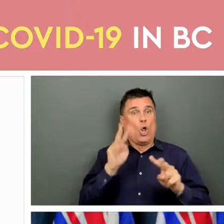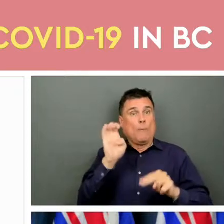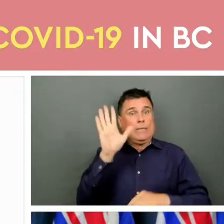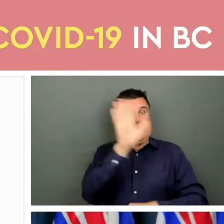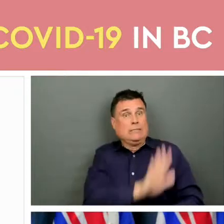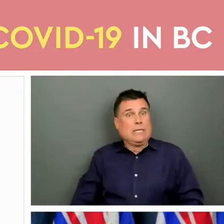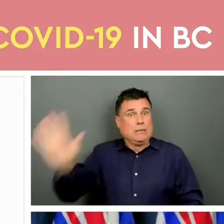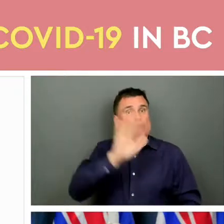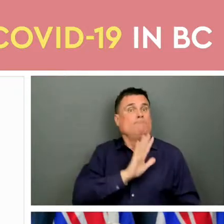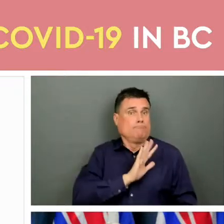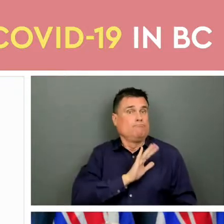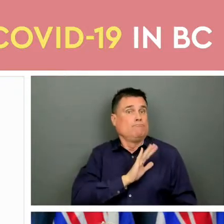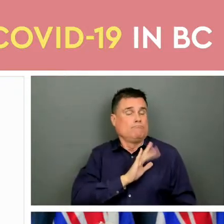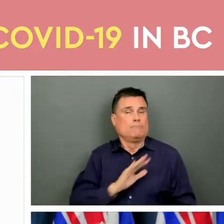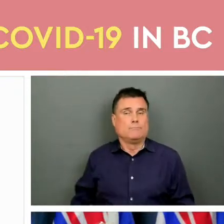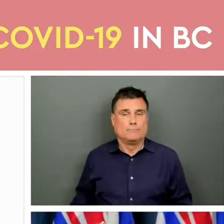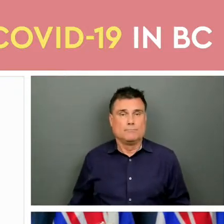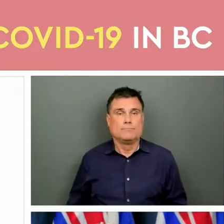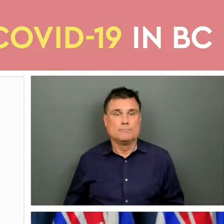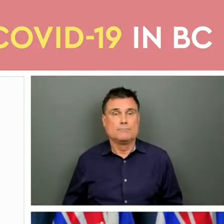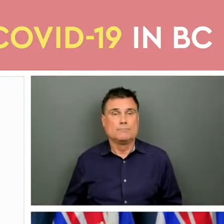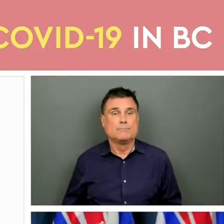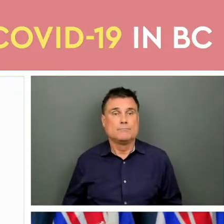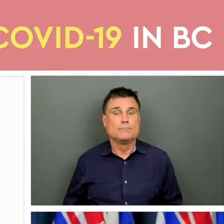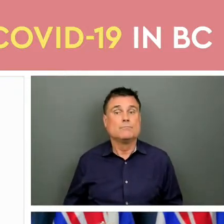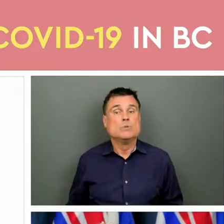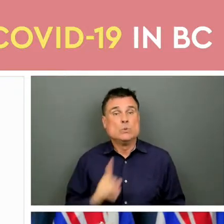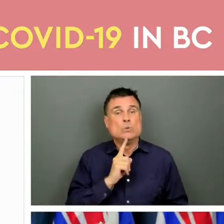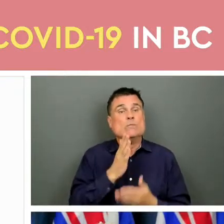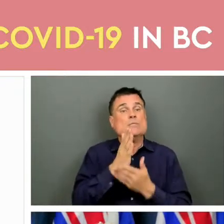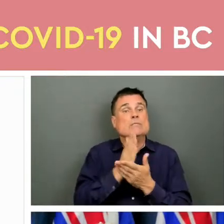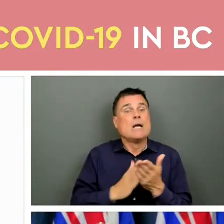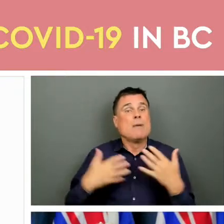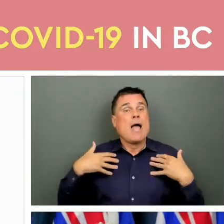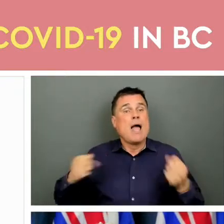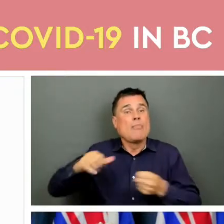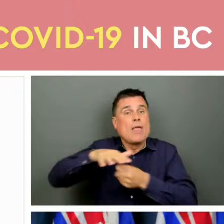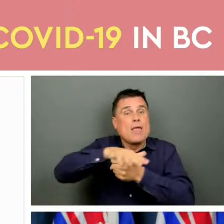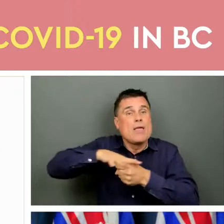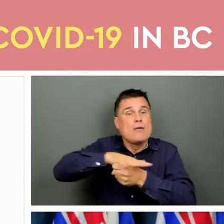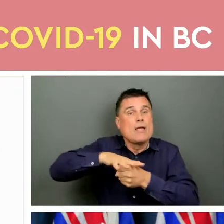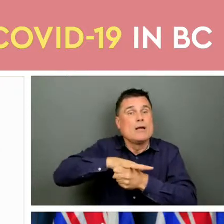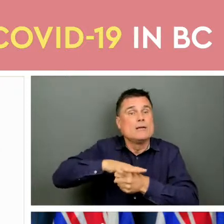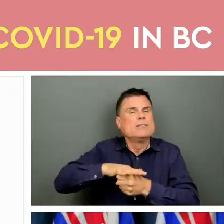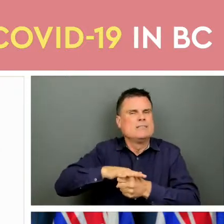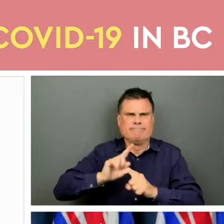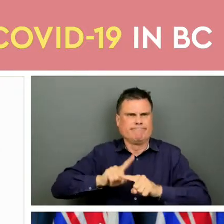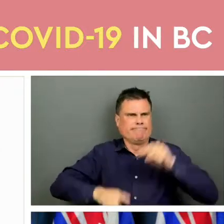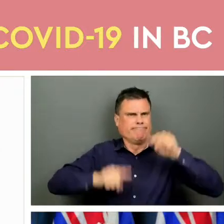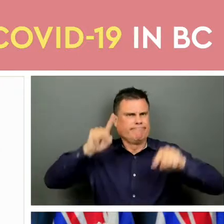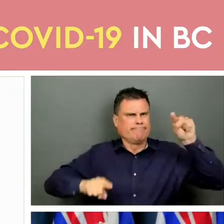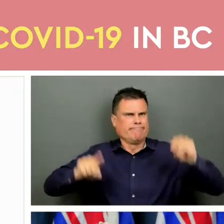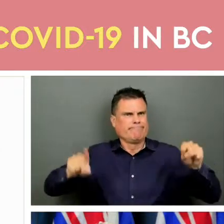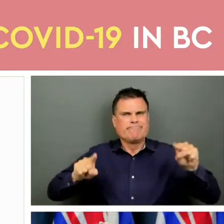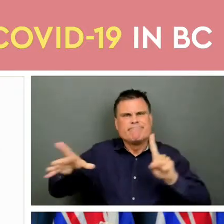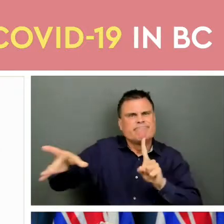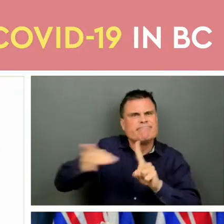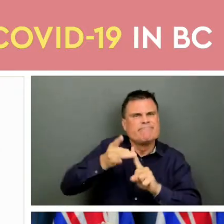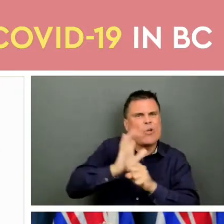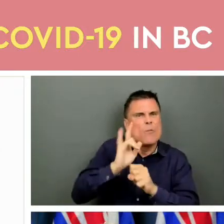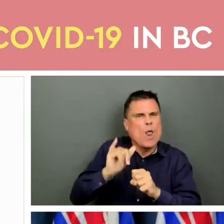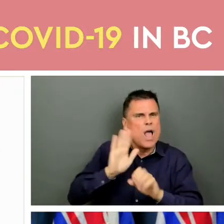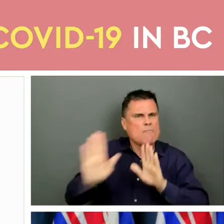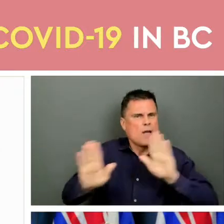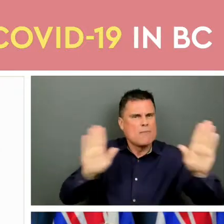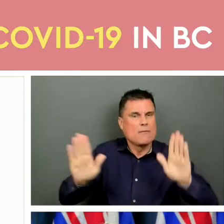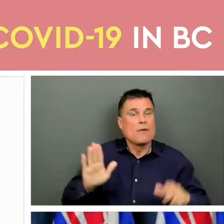the pandemic has been experienced slightly differently in different health areas of our province. We know that Vancouver Coastal and Fraser, where